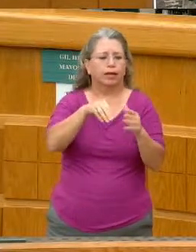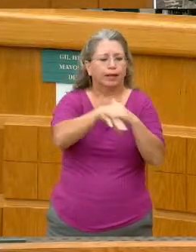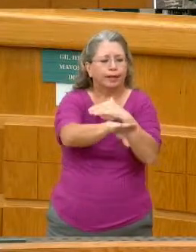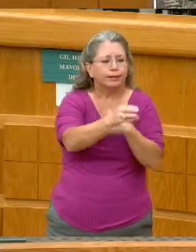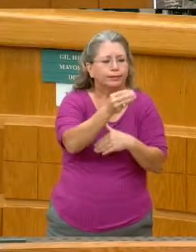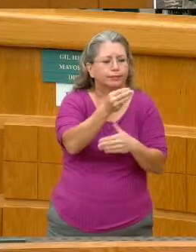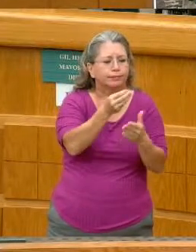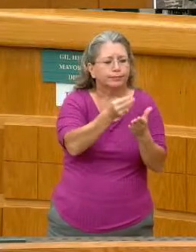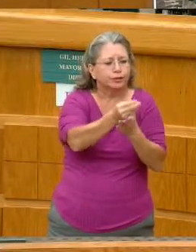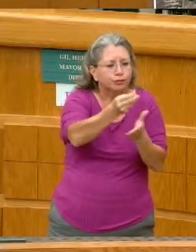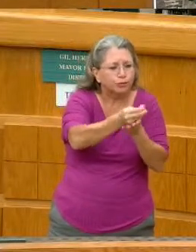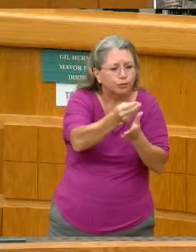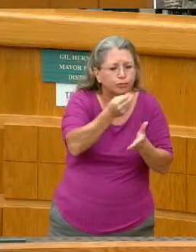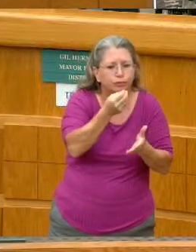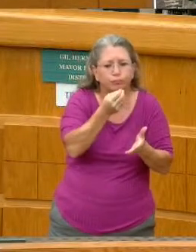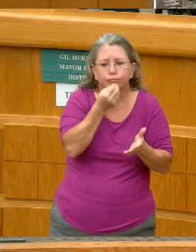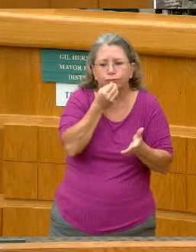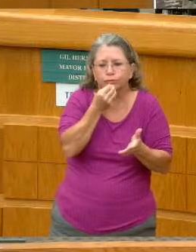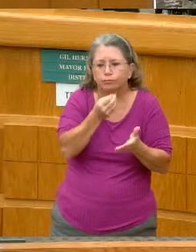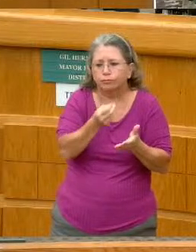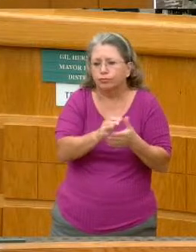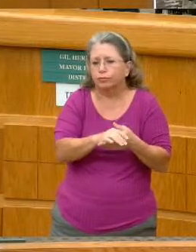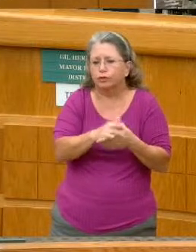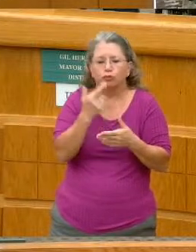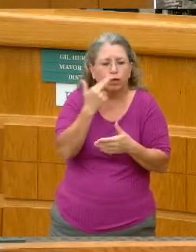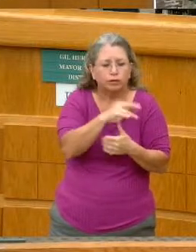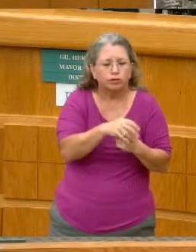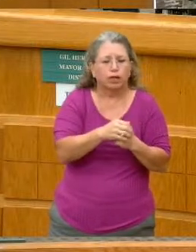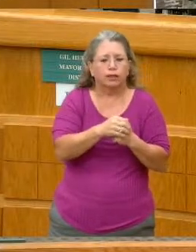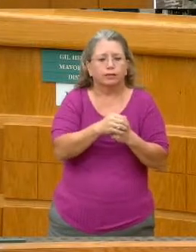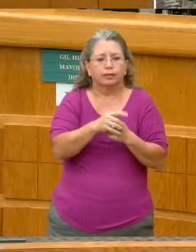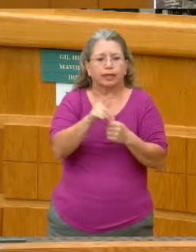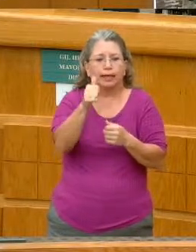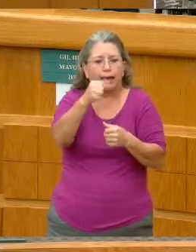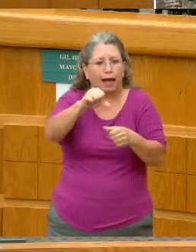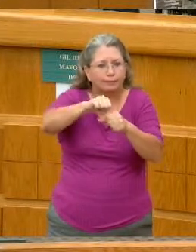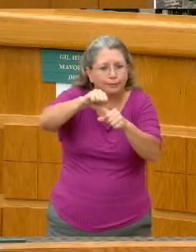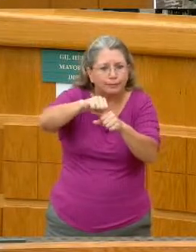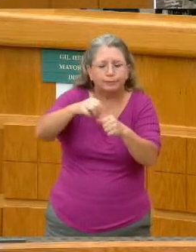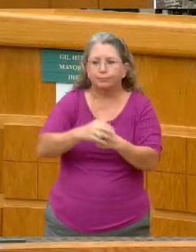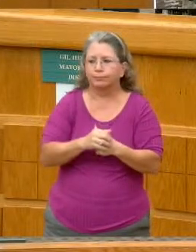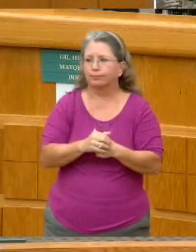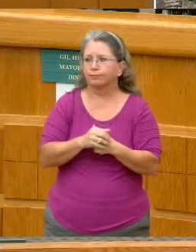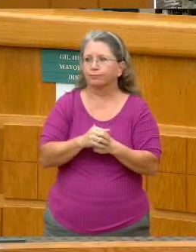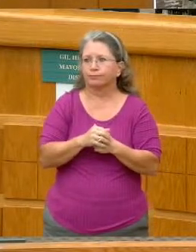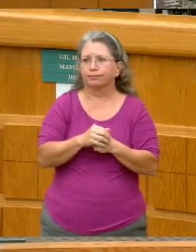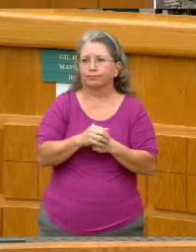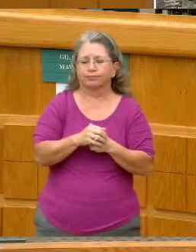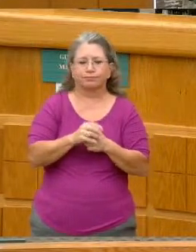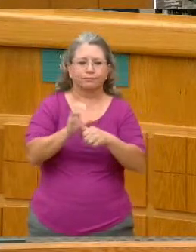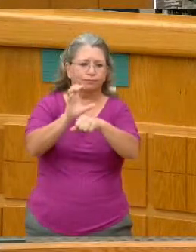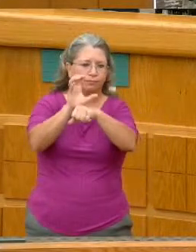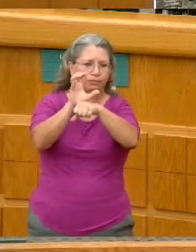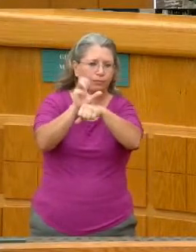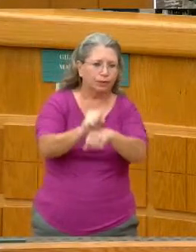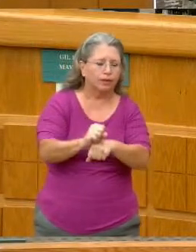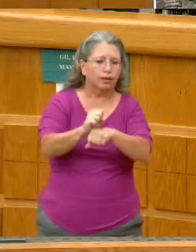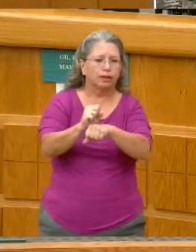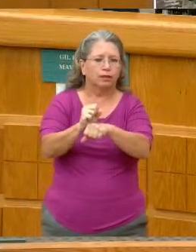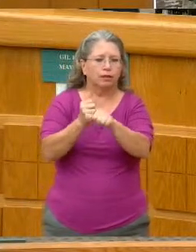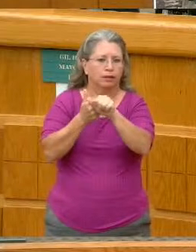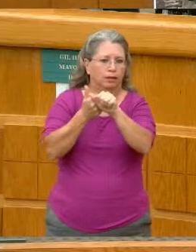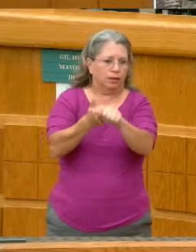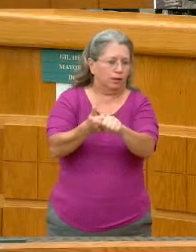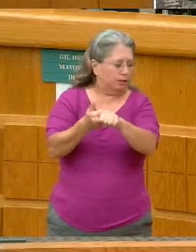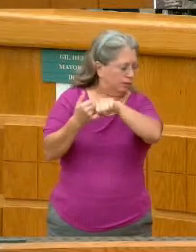to the gas stations, to the restaurants, practice all of the necessary hygiene rules that have been